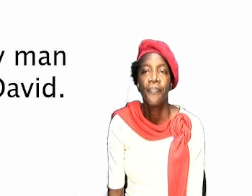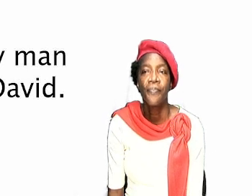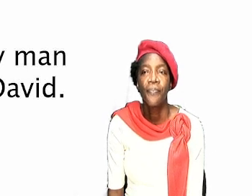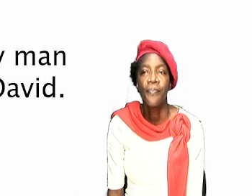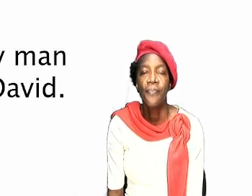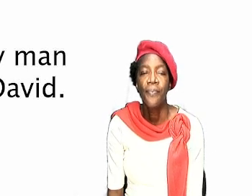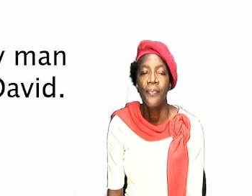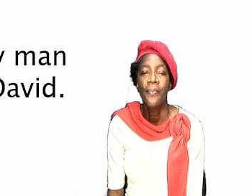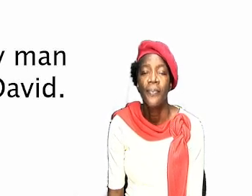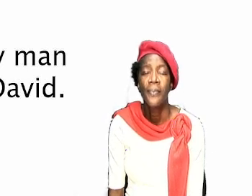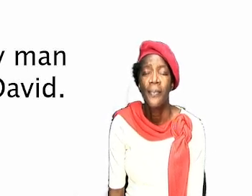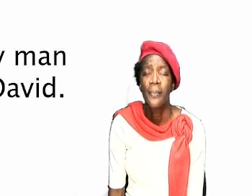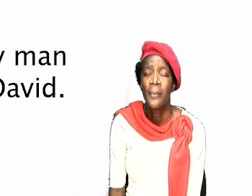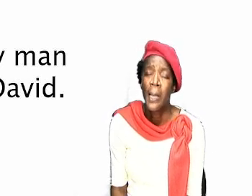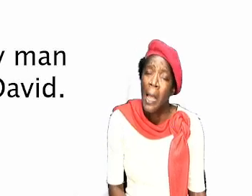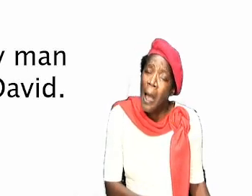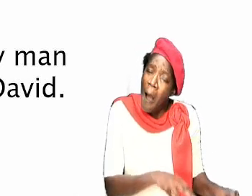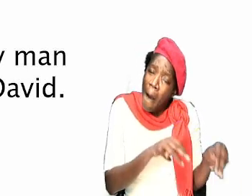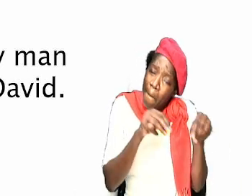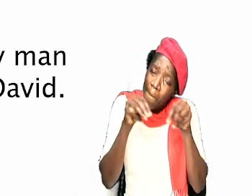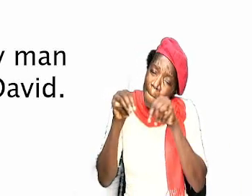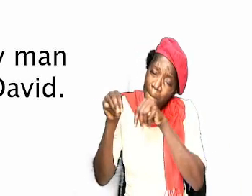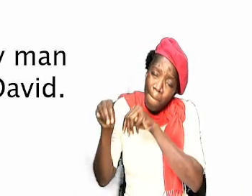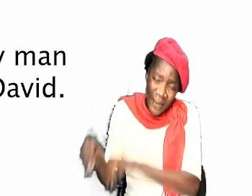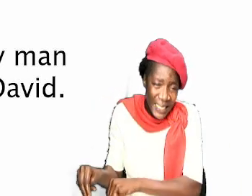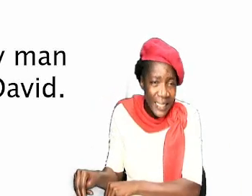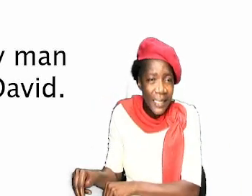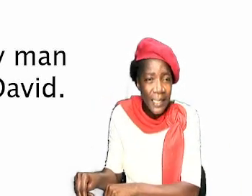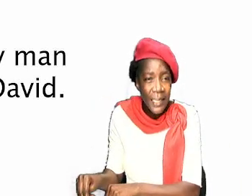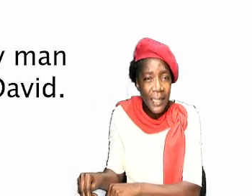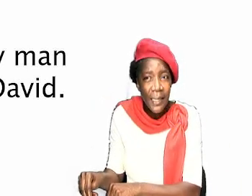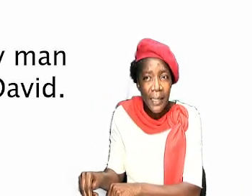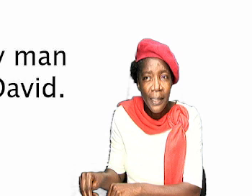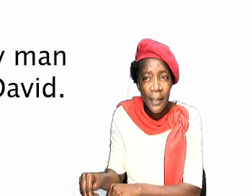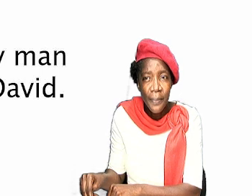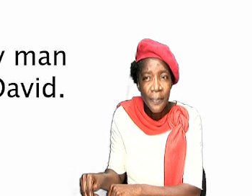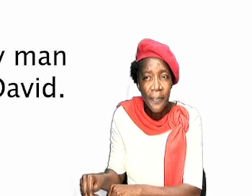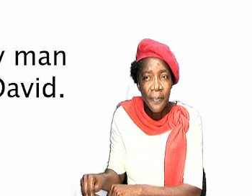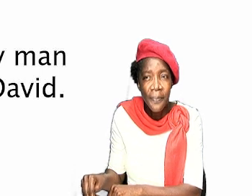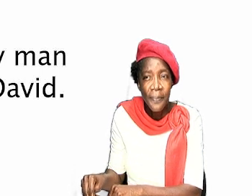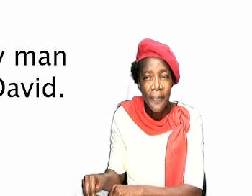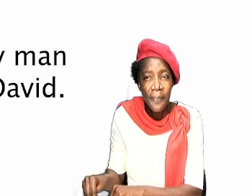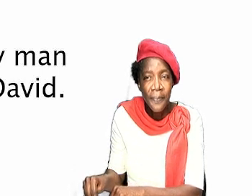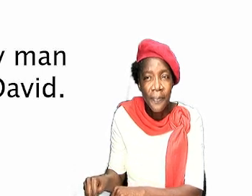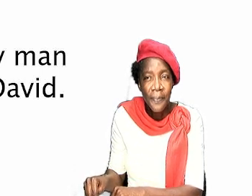He said David was a mighty, valiant man.